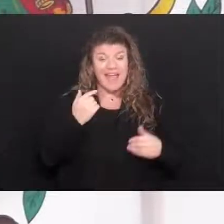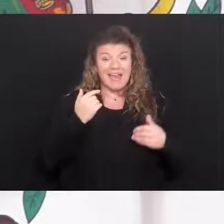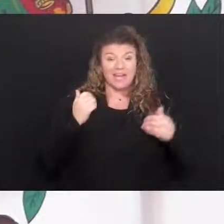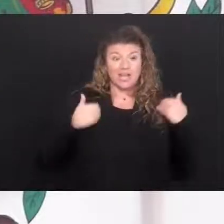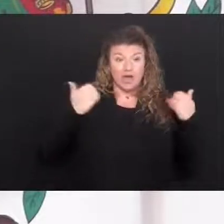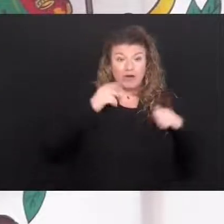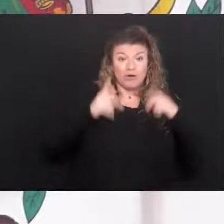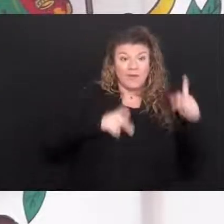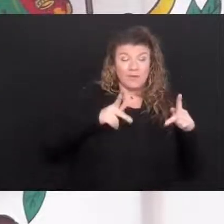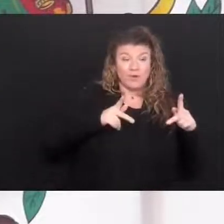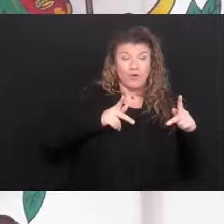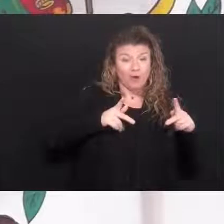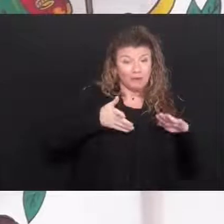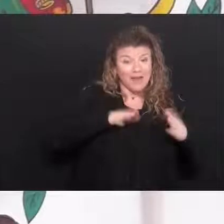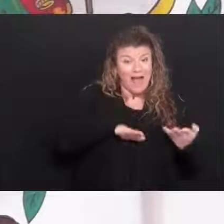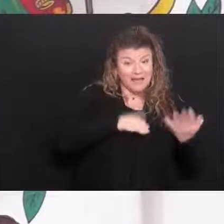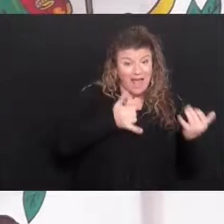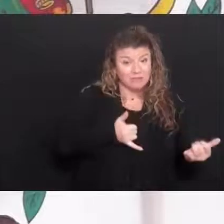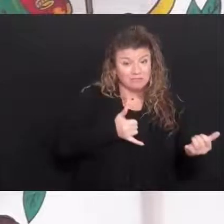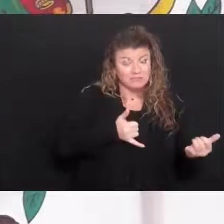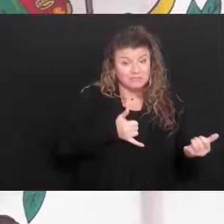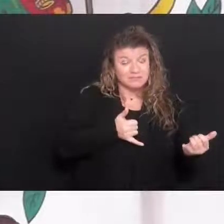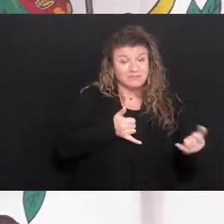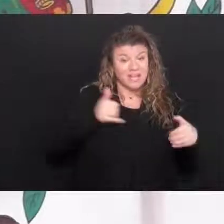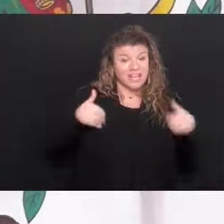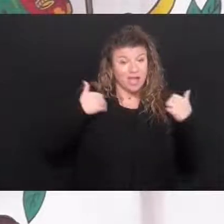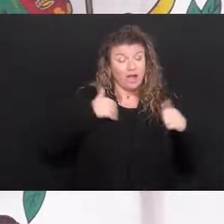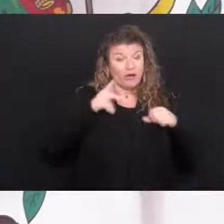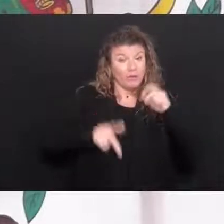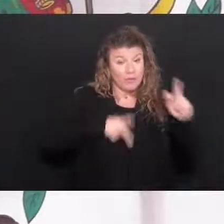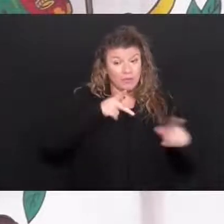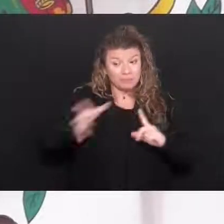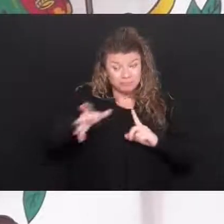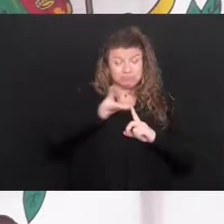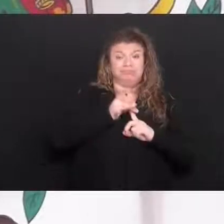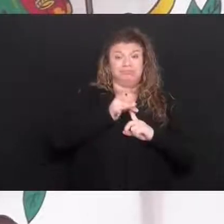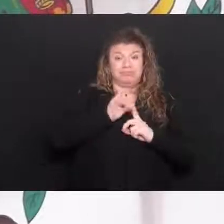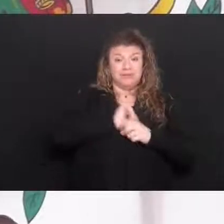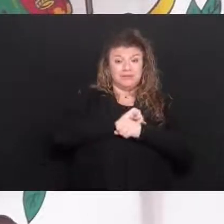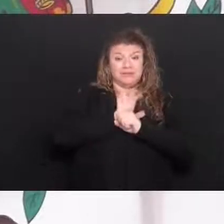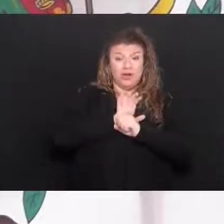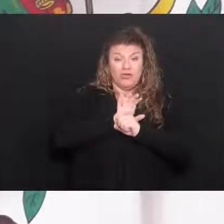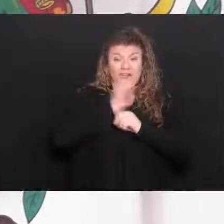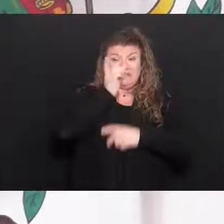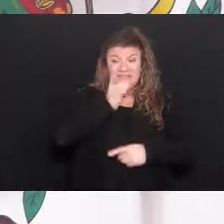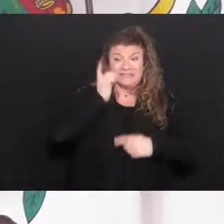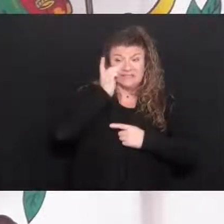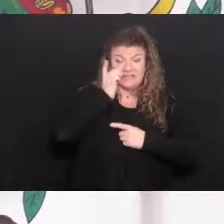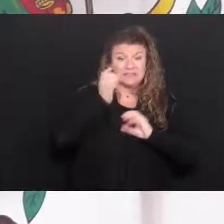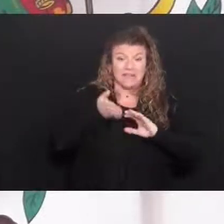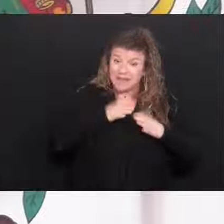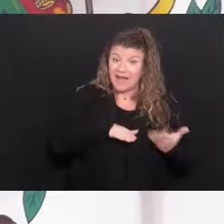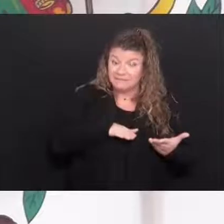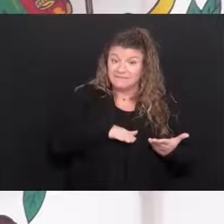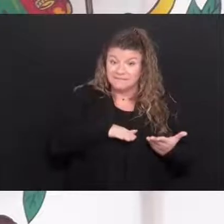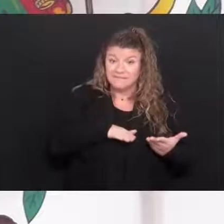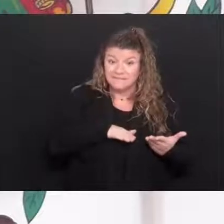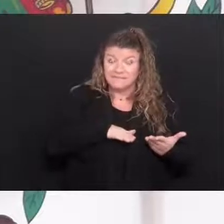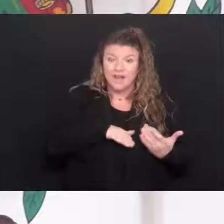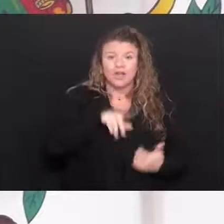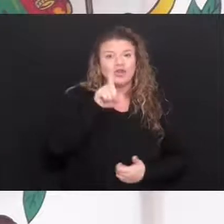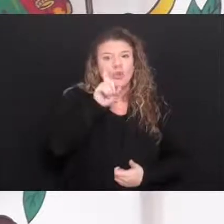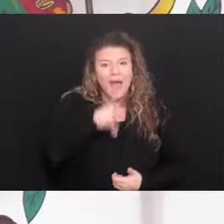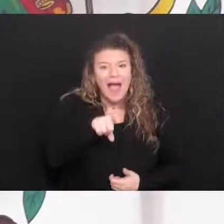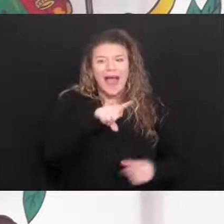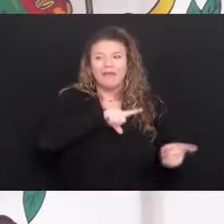dying. People that are younger are dying with this dreaded pandemic, this dreaded disease. You've got to get your